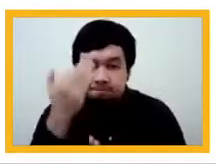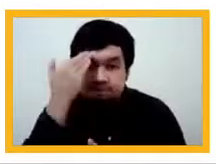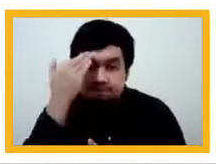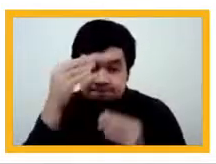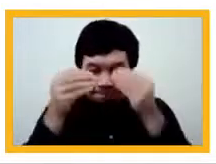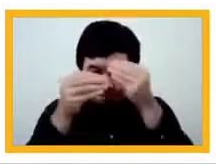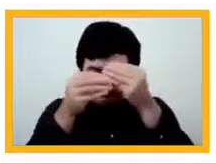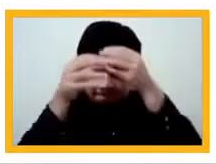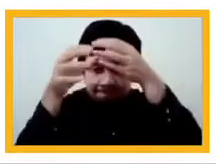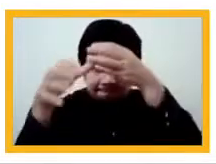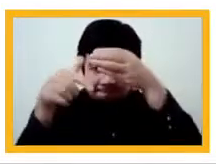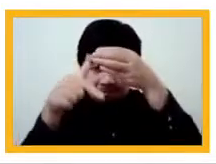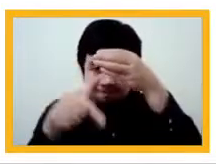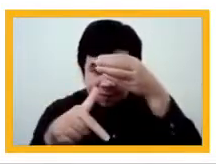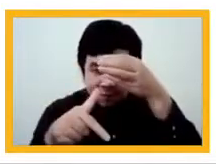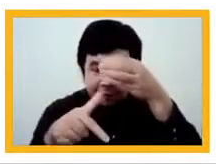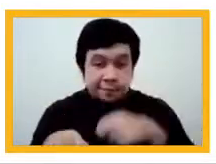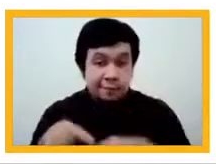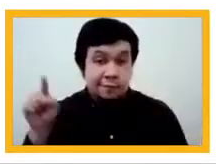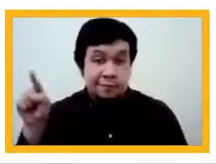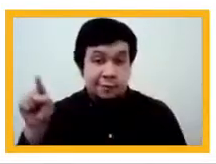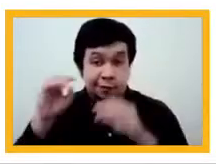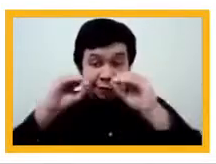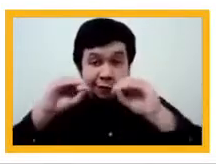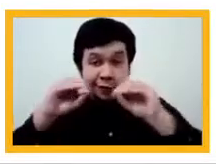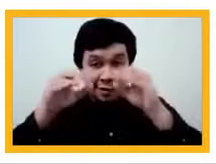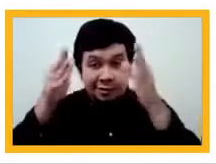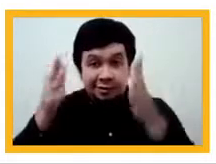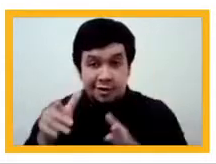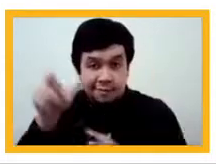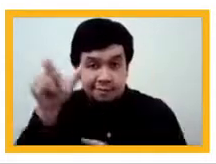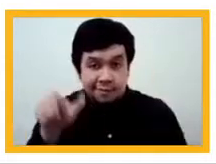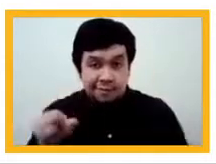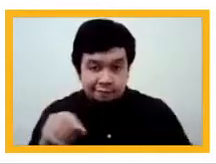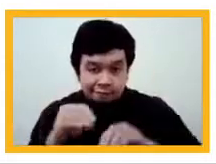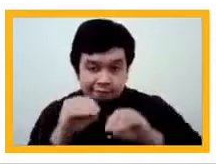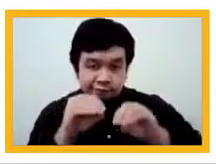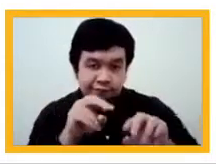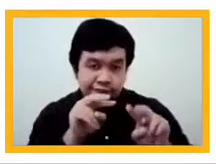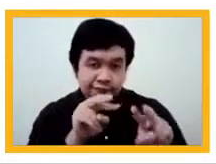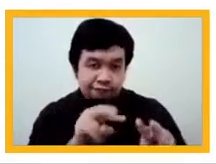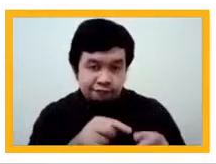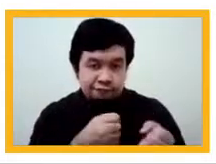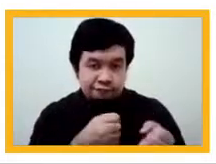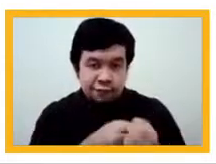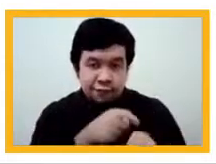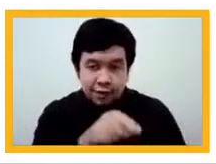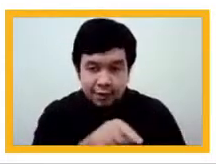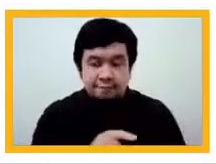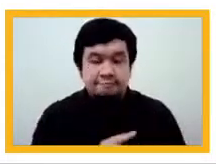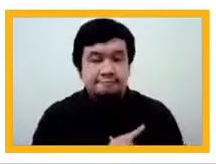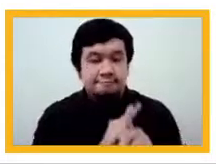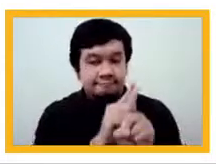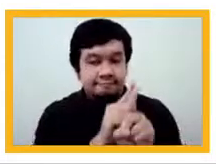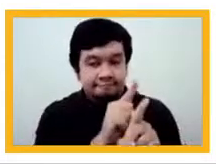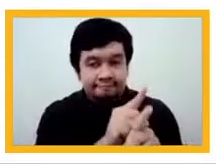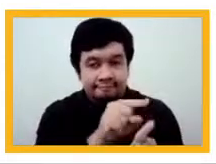master with a period of around 7 years so that they can gain freedom of practice.